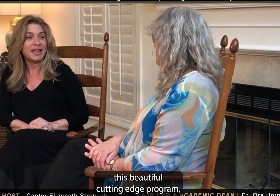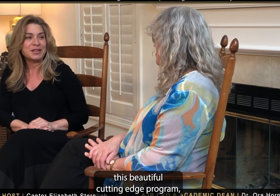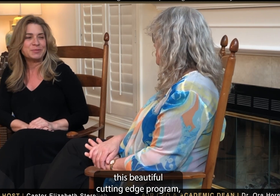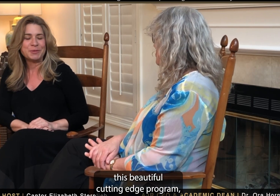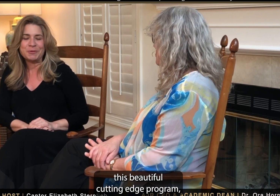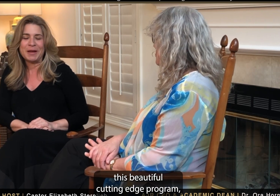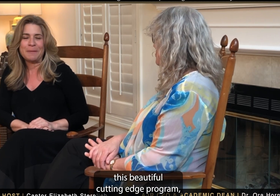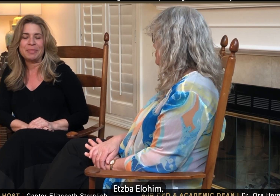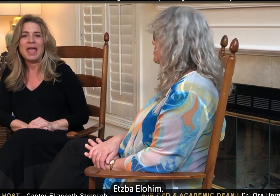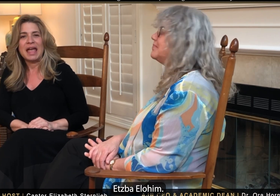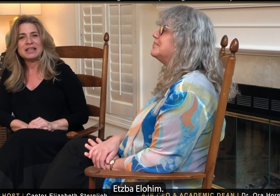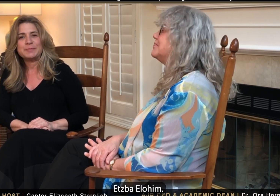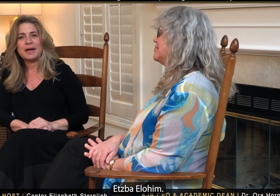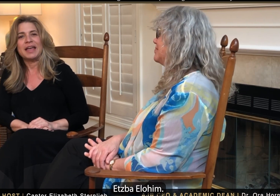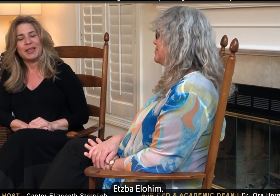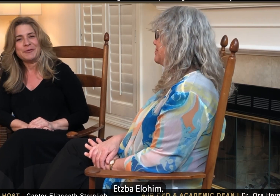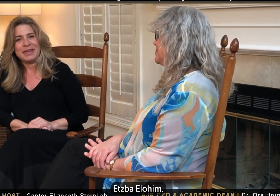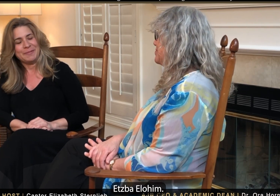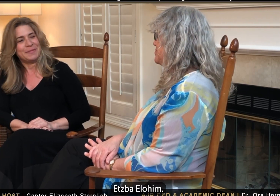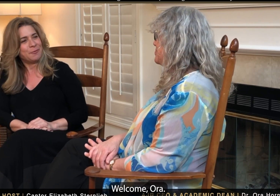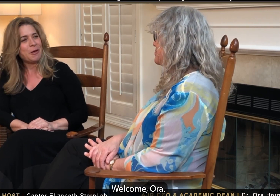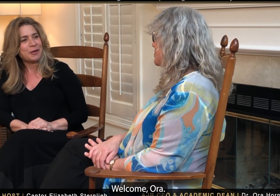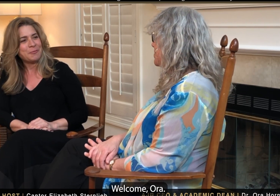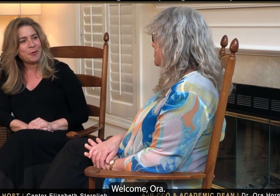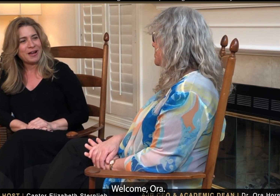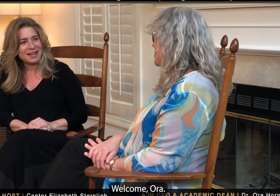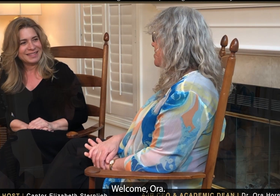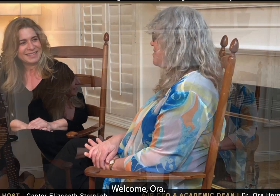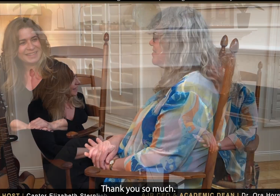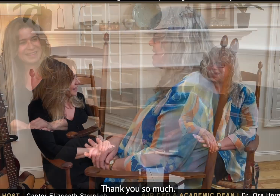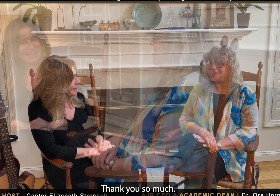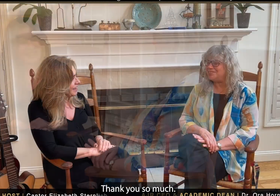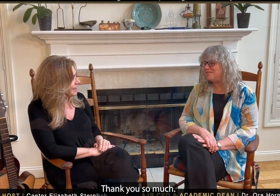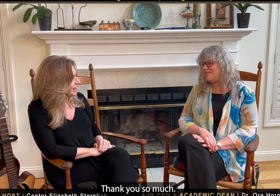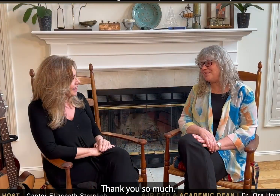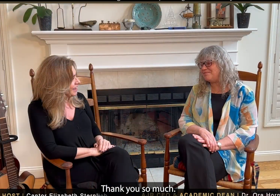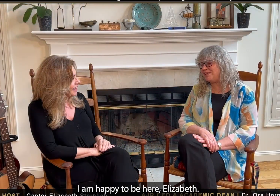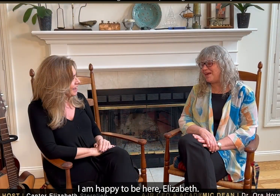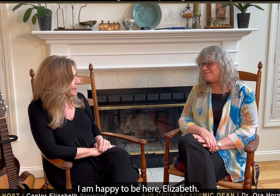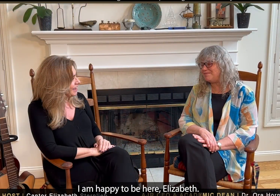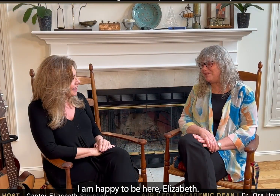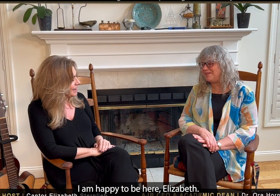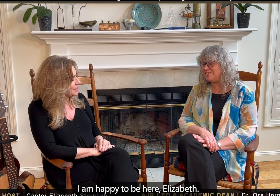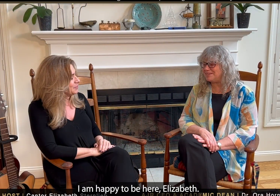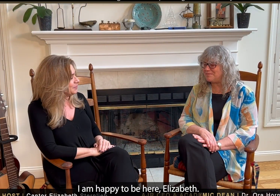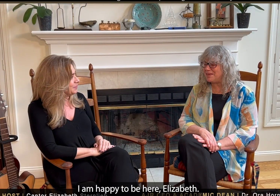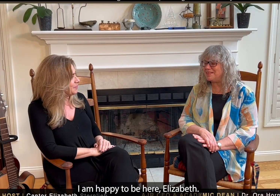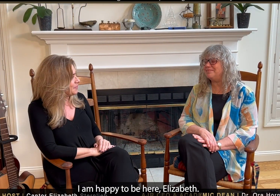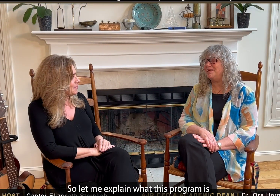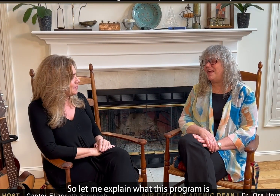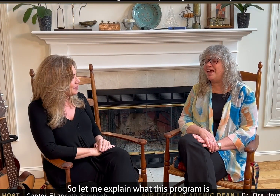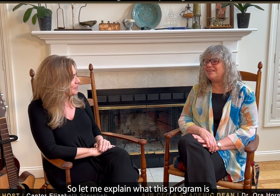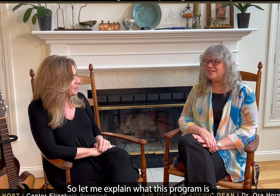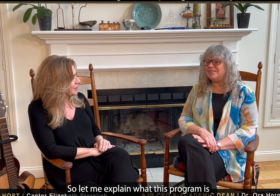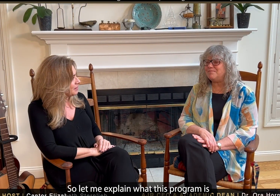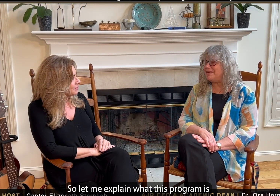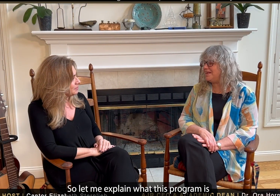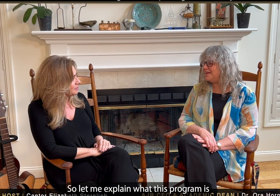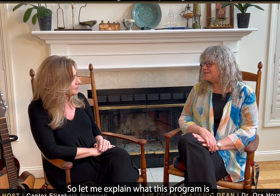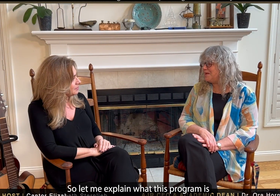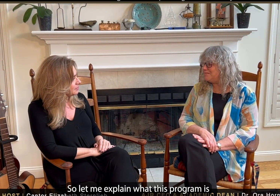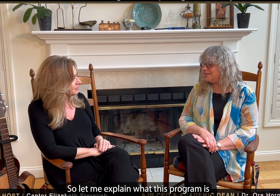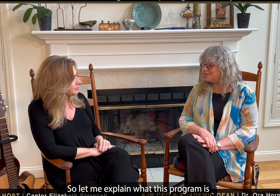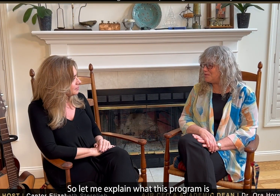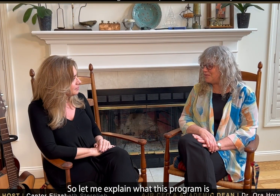beautiful cutting-edge program, Etzba Elohim. Welcome, Ora. Oh, thank you so much. I'm really happy to be here, Elizabeth. So let